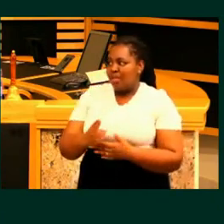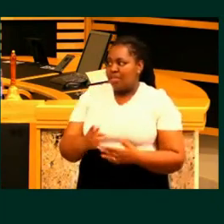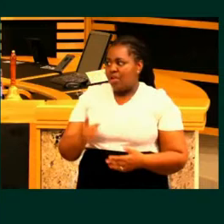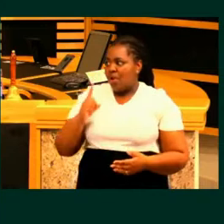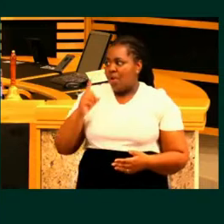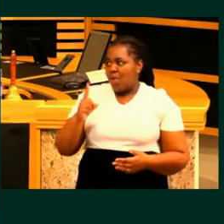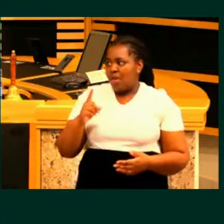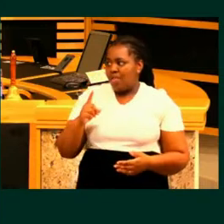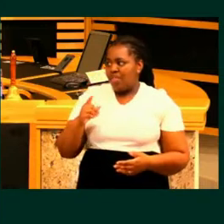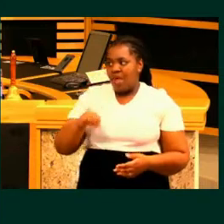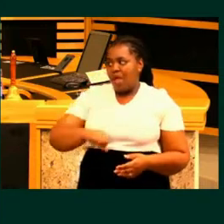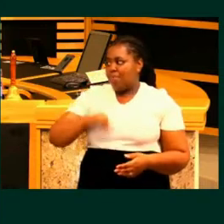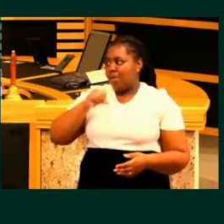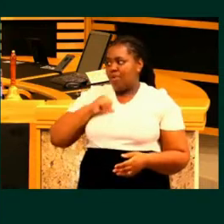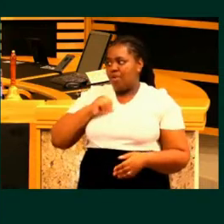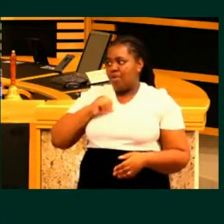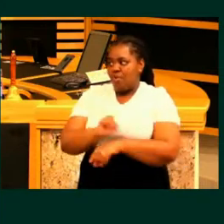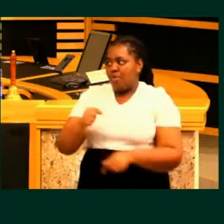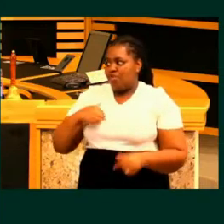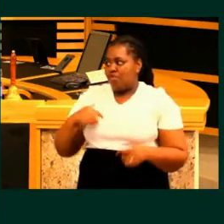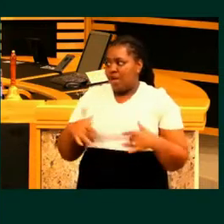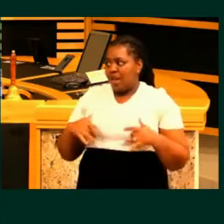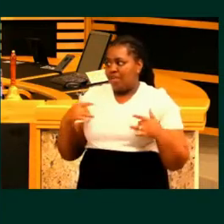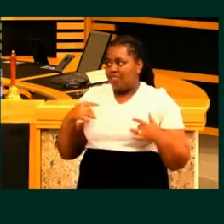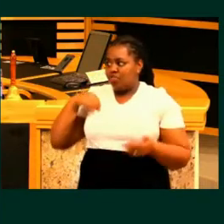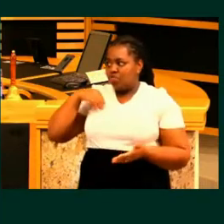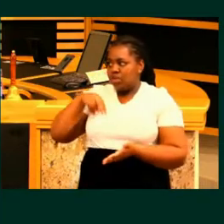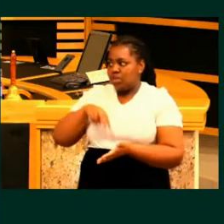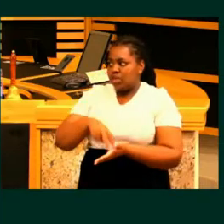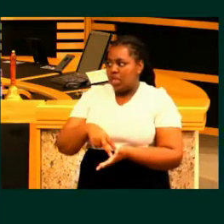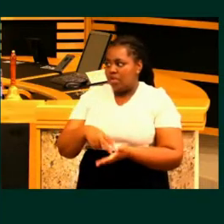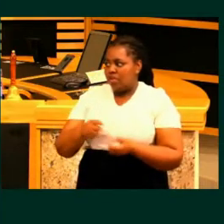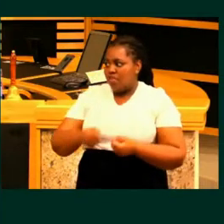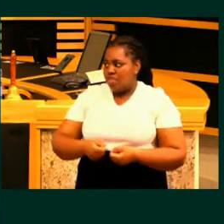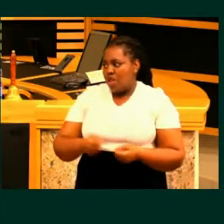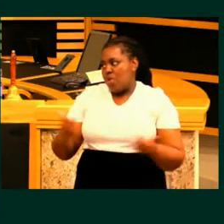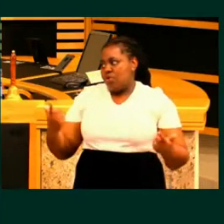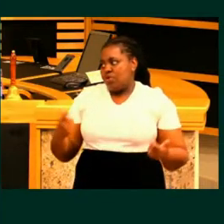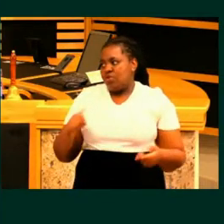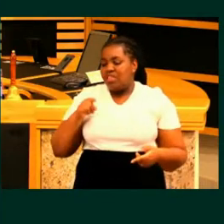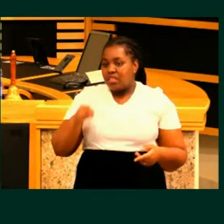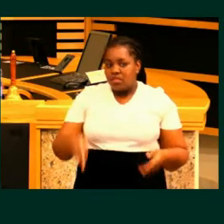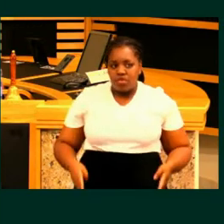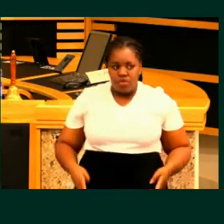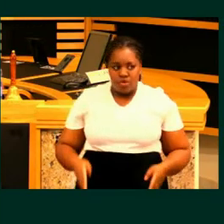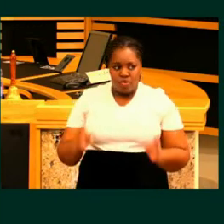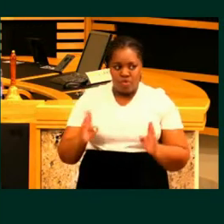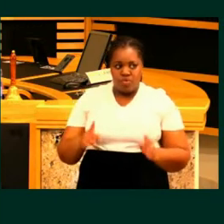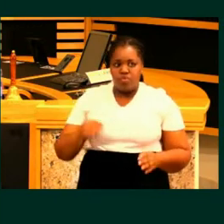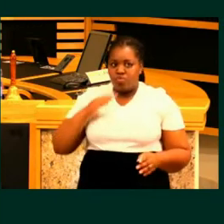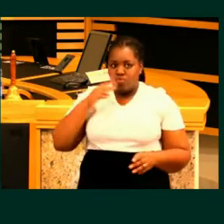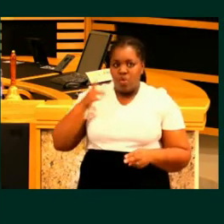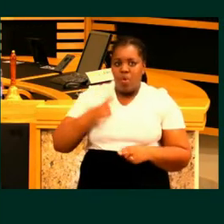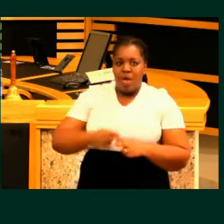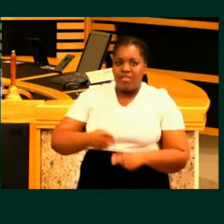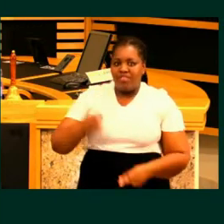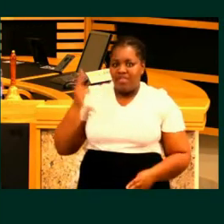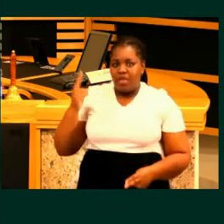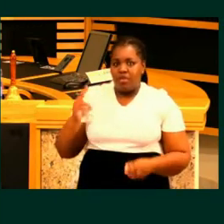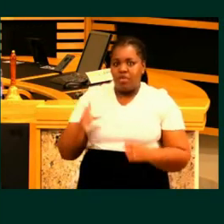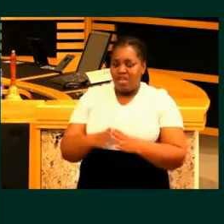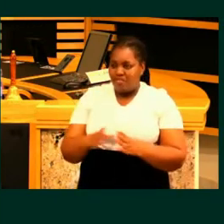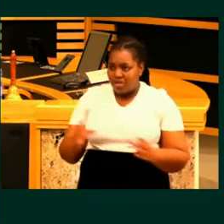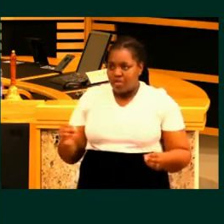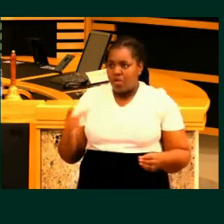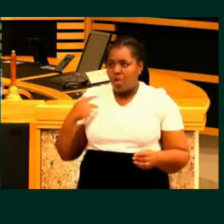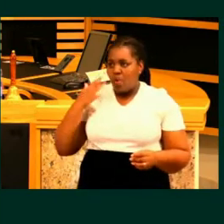proudest moments of my life to stand at the launch of of this road when it was finally complete